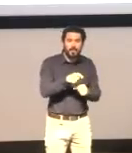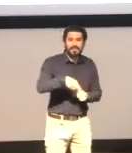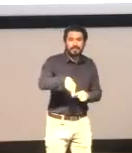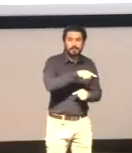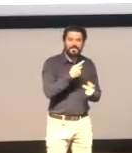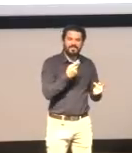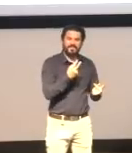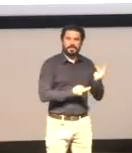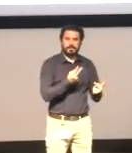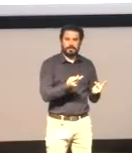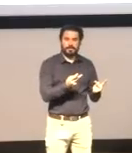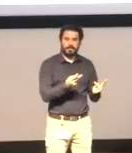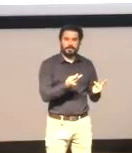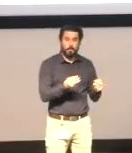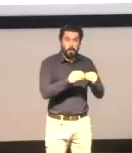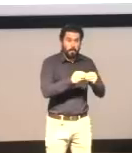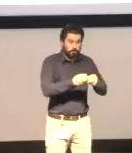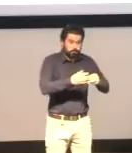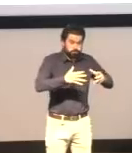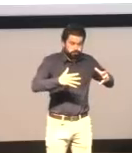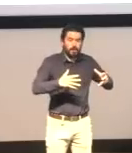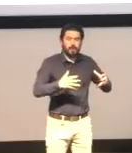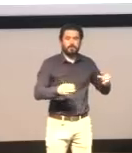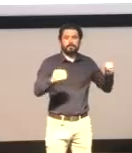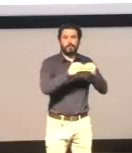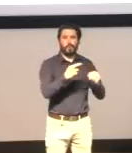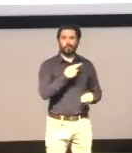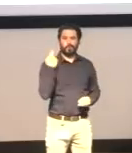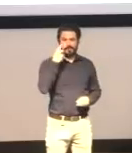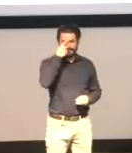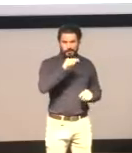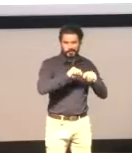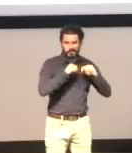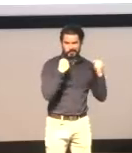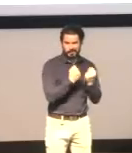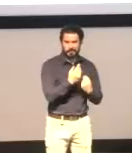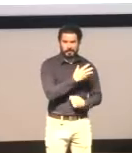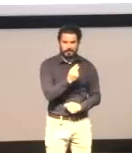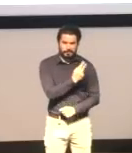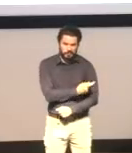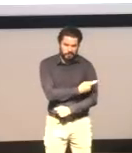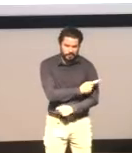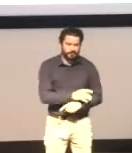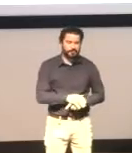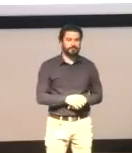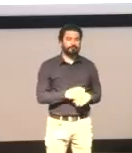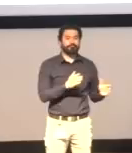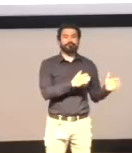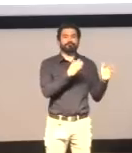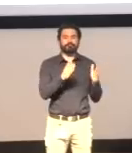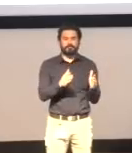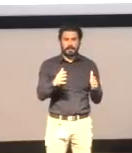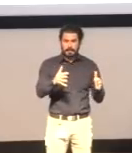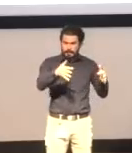to increased risk to all members of the team, as well as our patients. When making decisions, consider